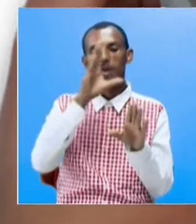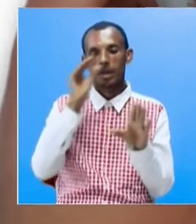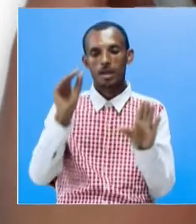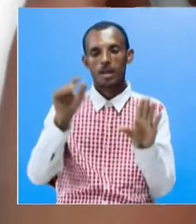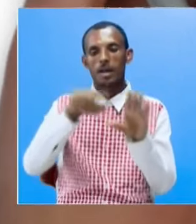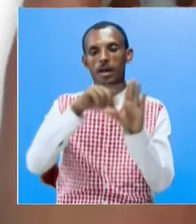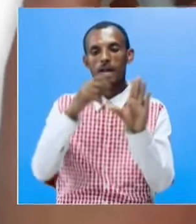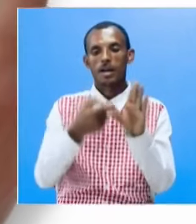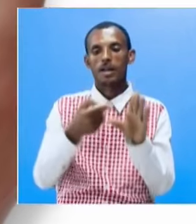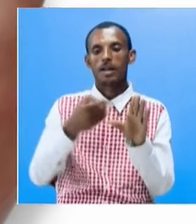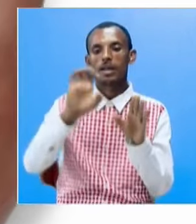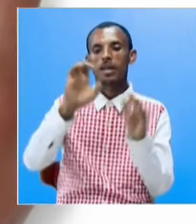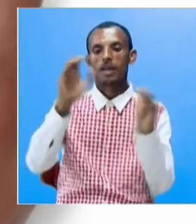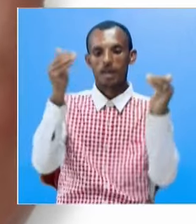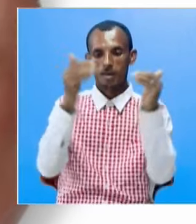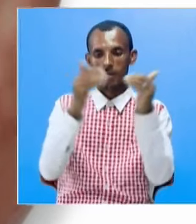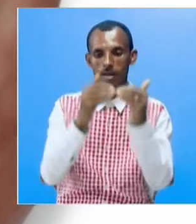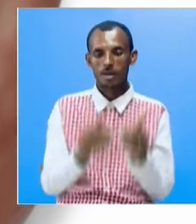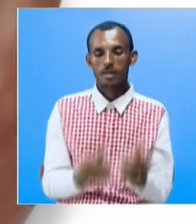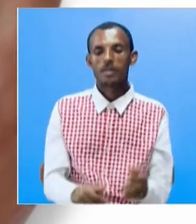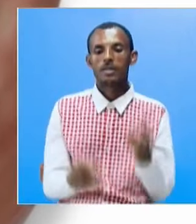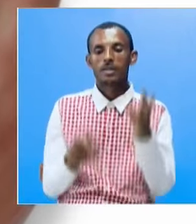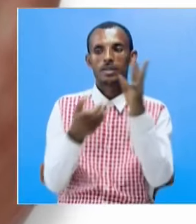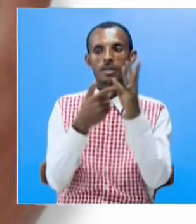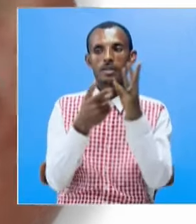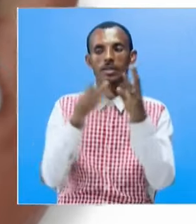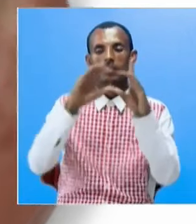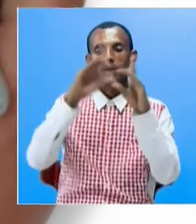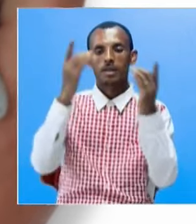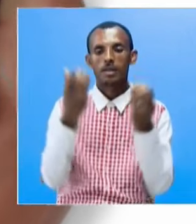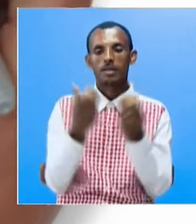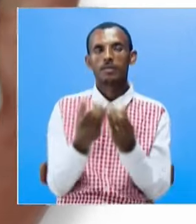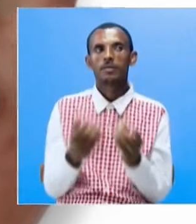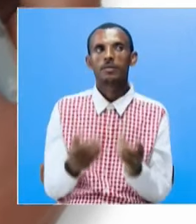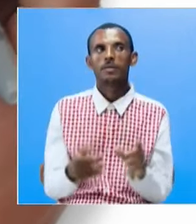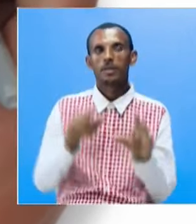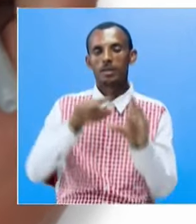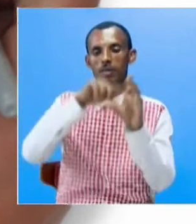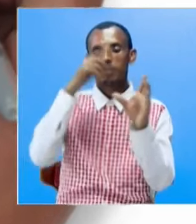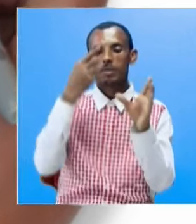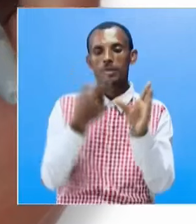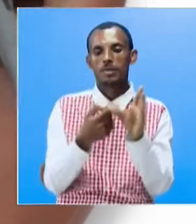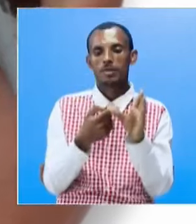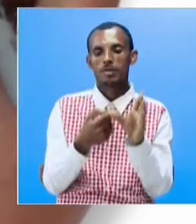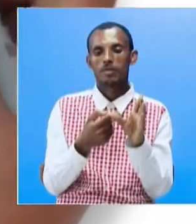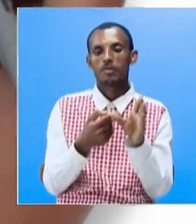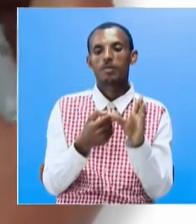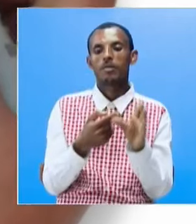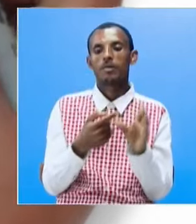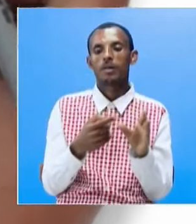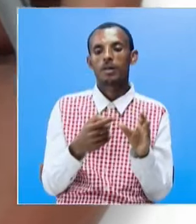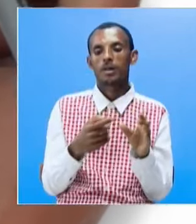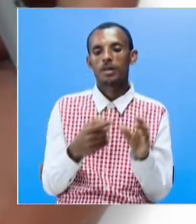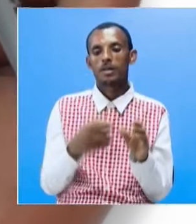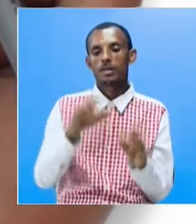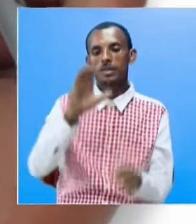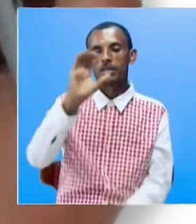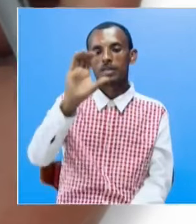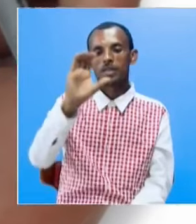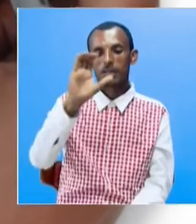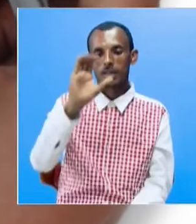and the sixth part, measure of angle